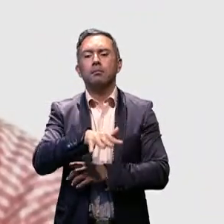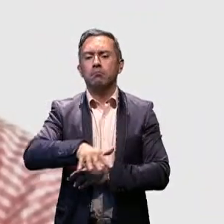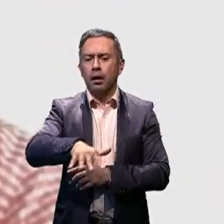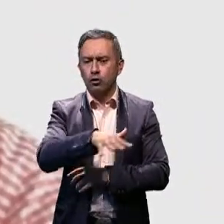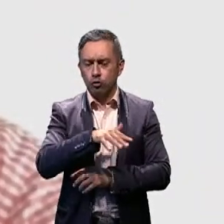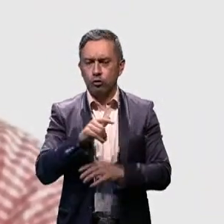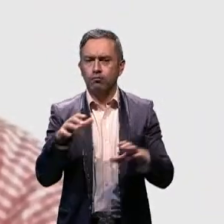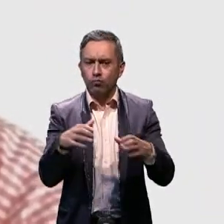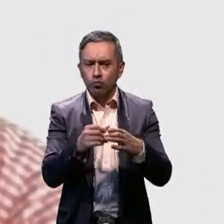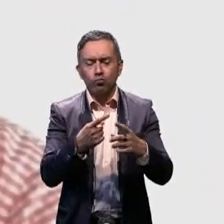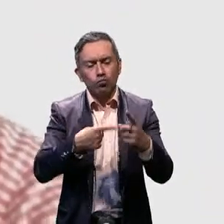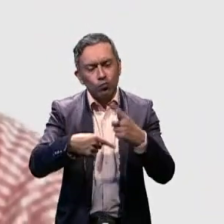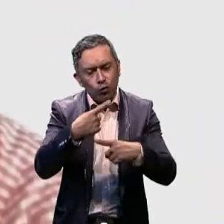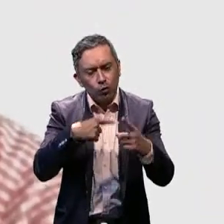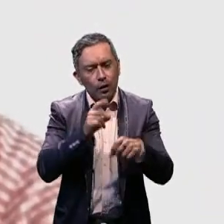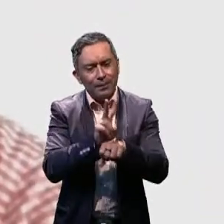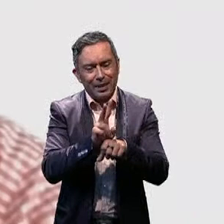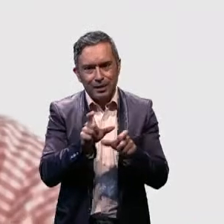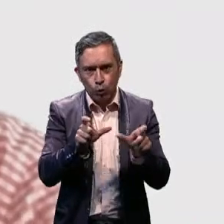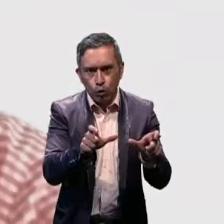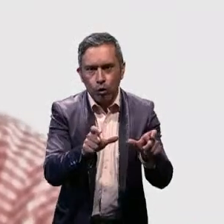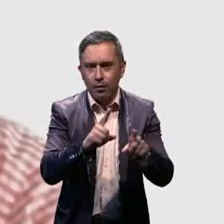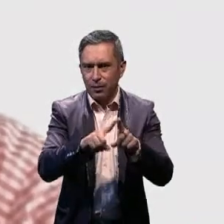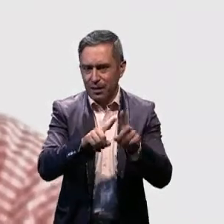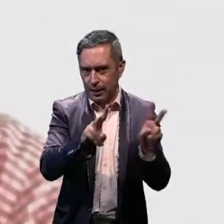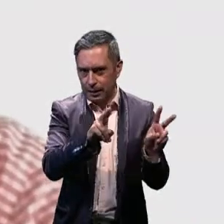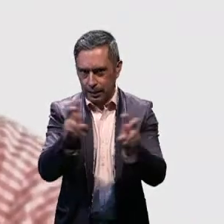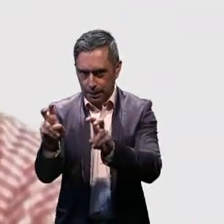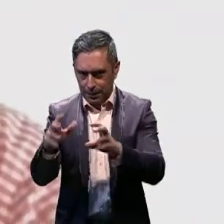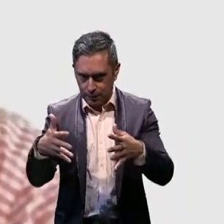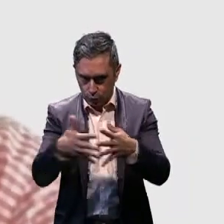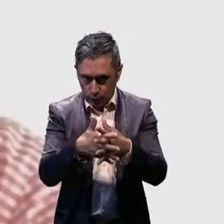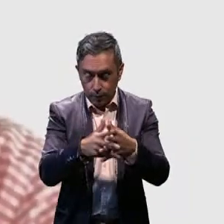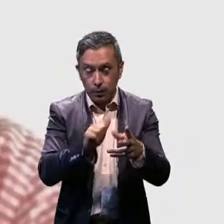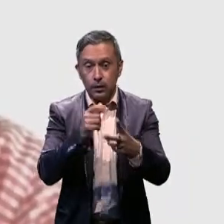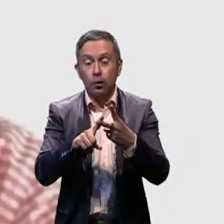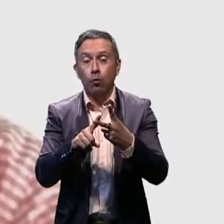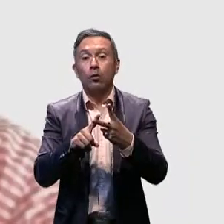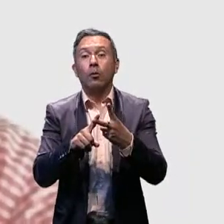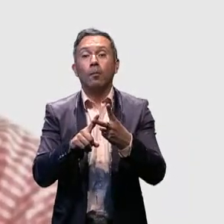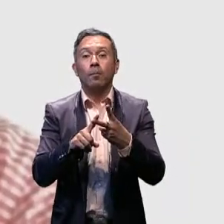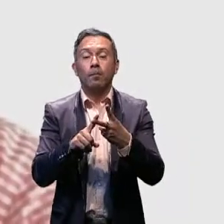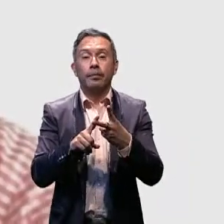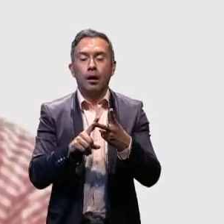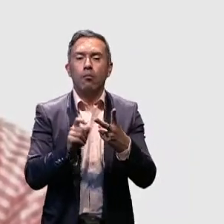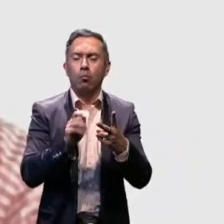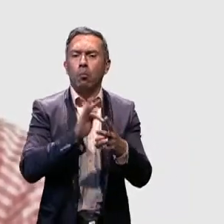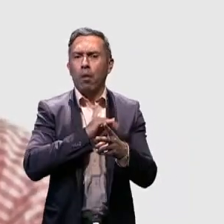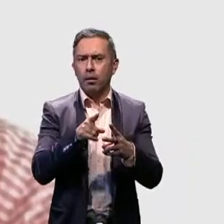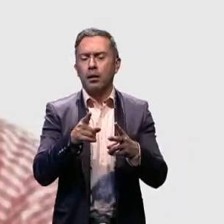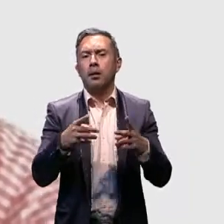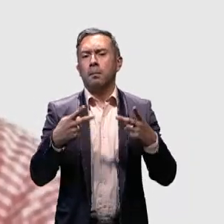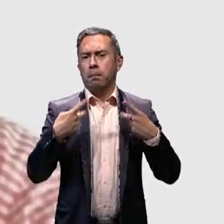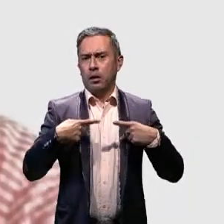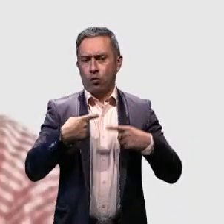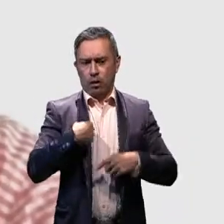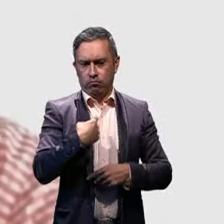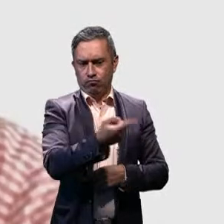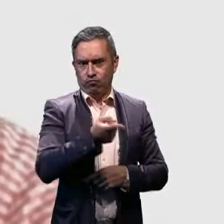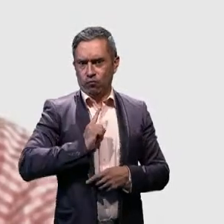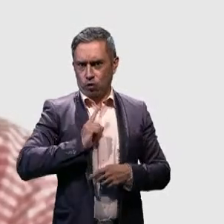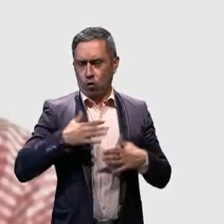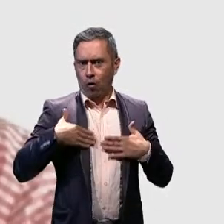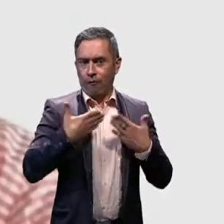the safe spaces to have a political and cross-sectional dialogue. The second one, to rebuild